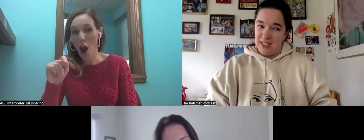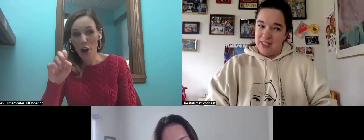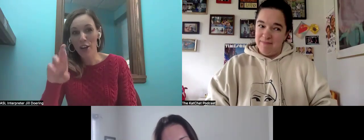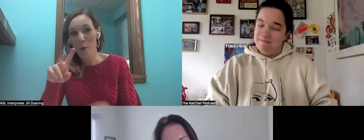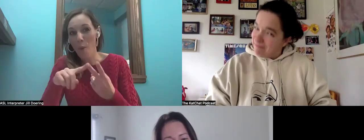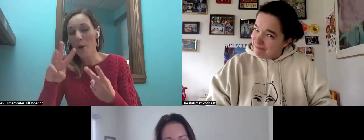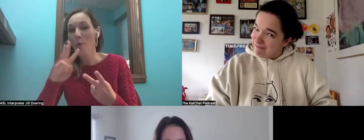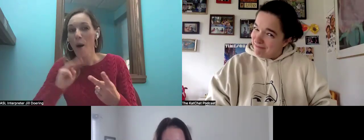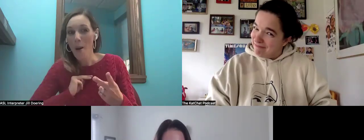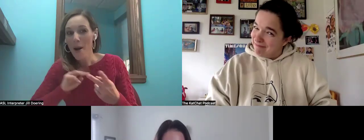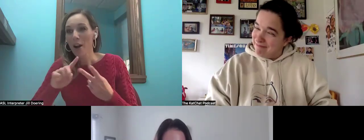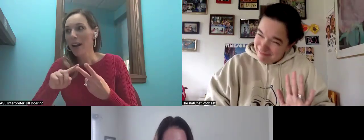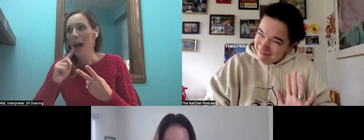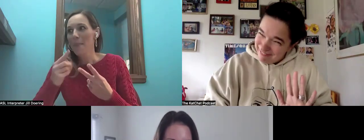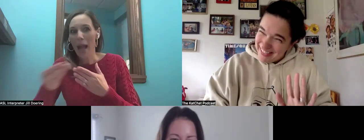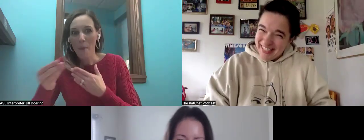2 or 3 books.